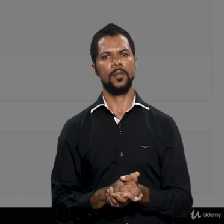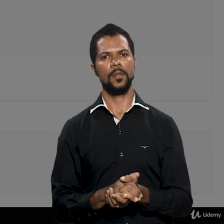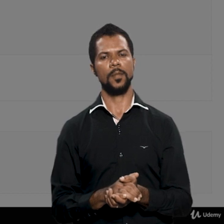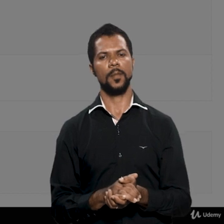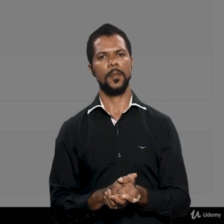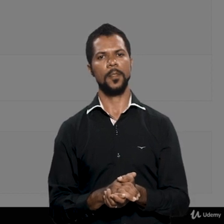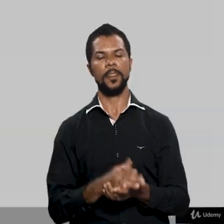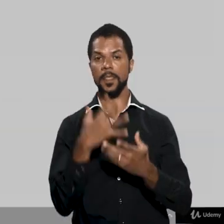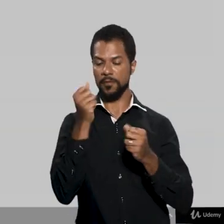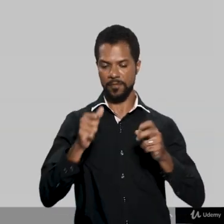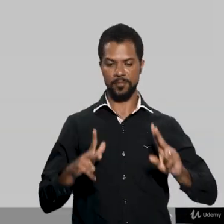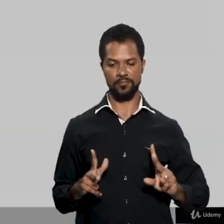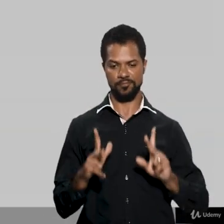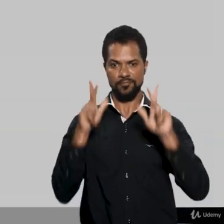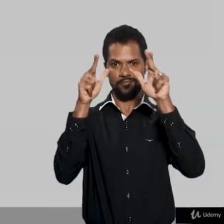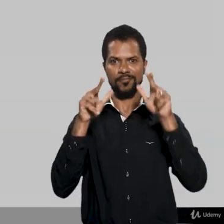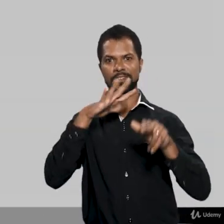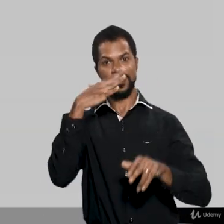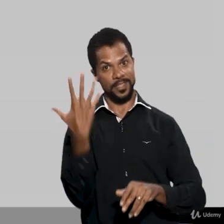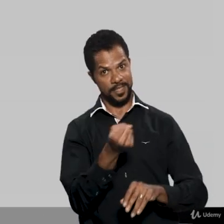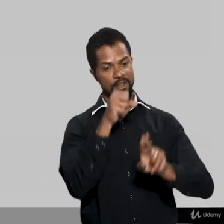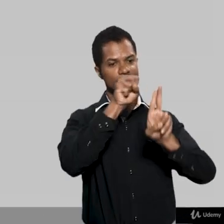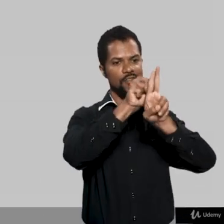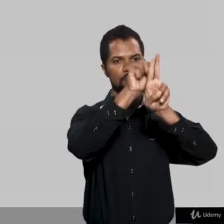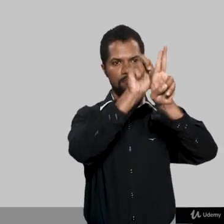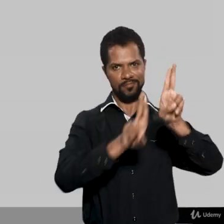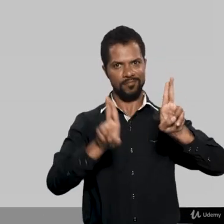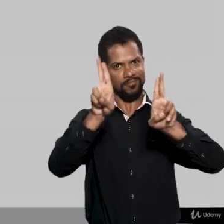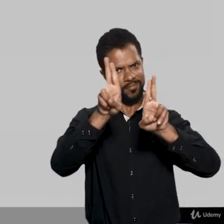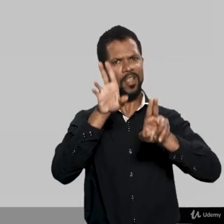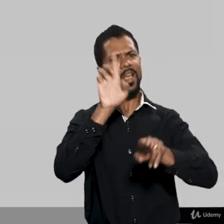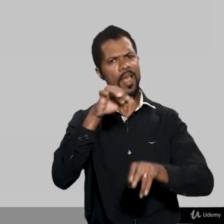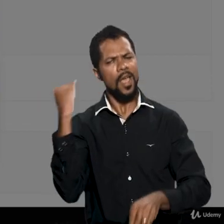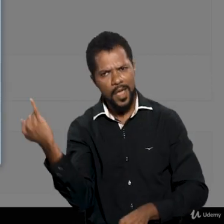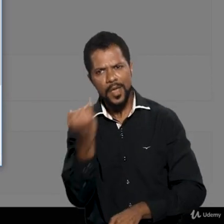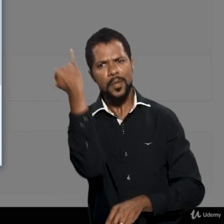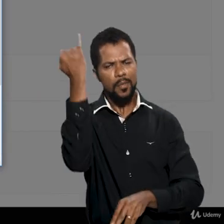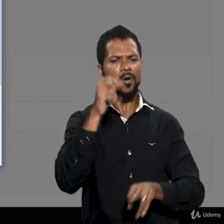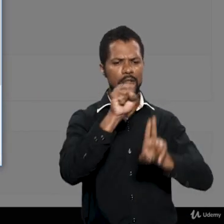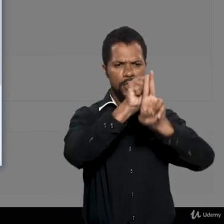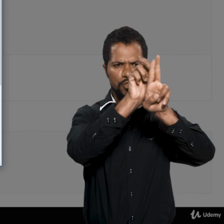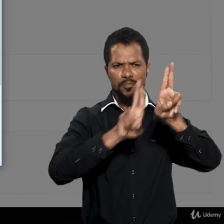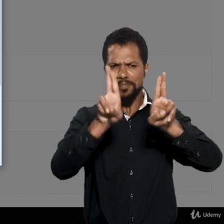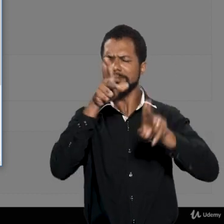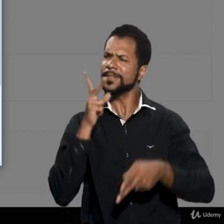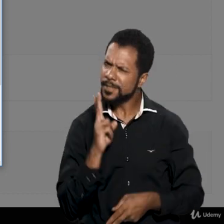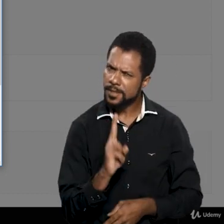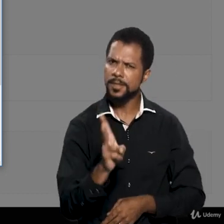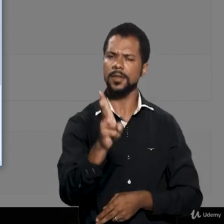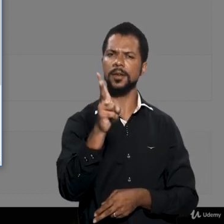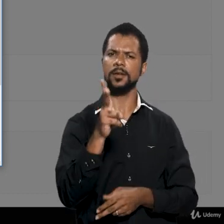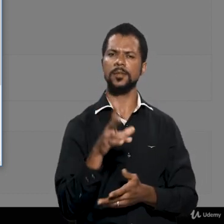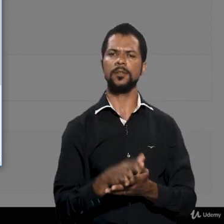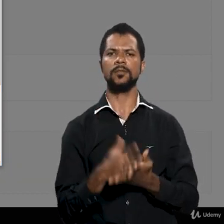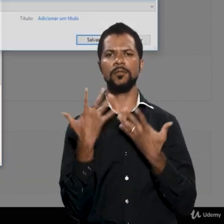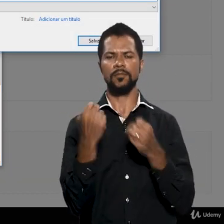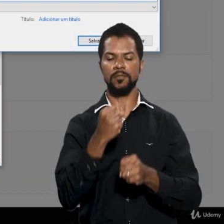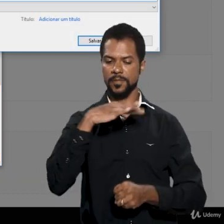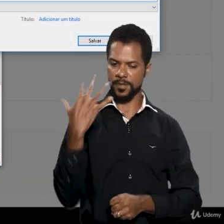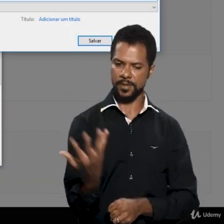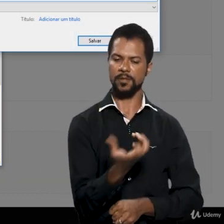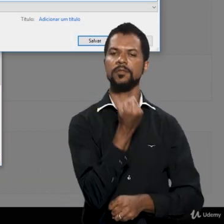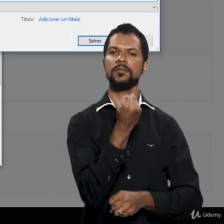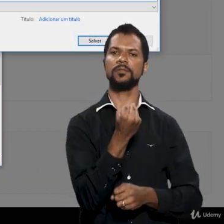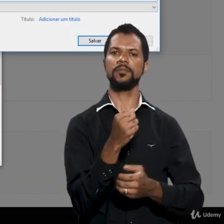access to your account, okay? So I'm going to save this as a backup again, okay? These backups are very, very important. So I'm going to